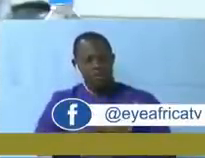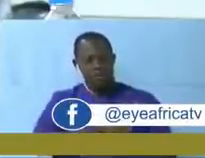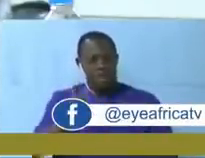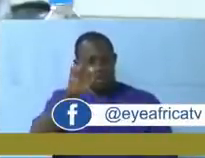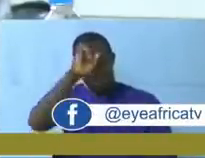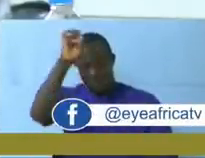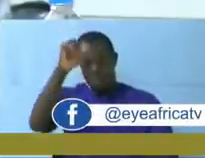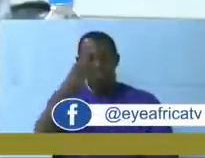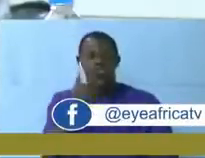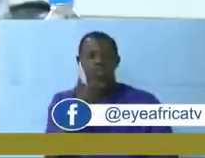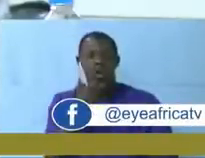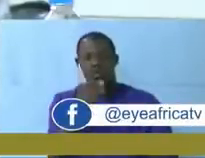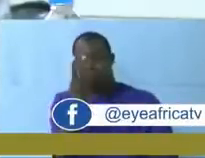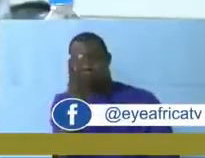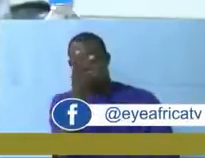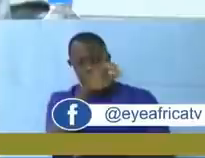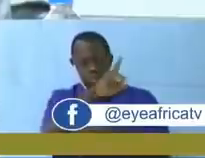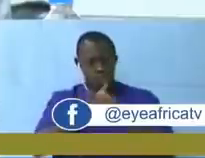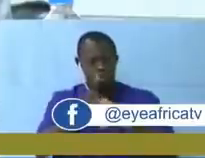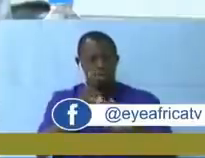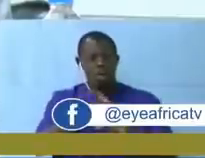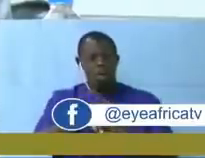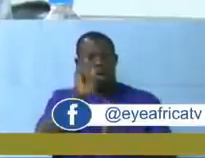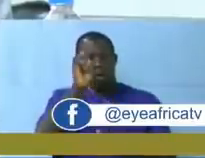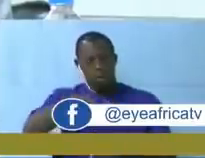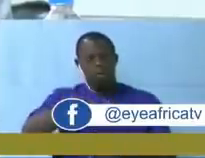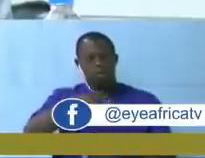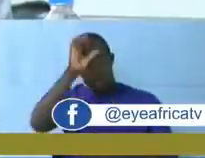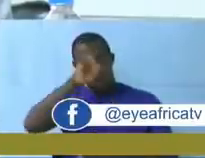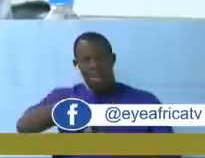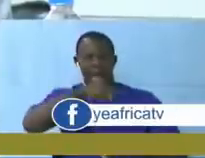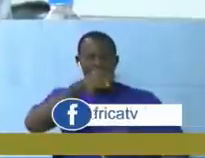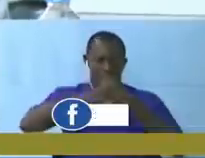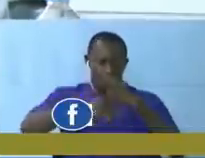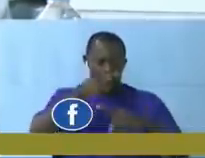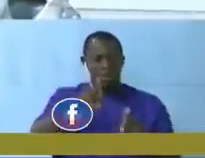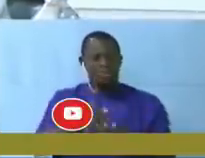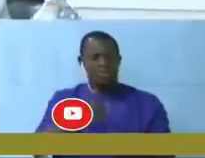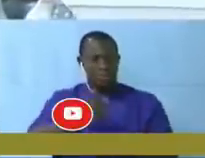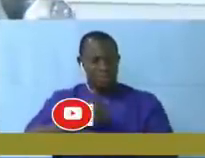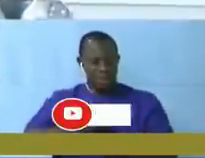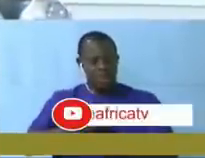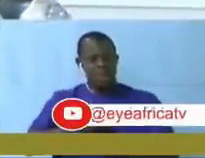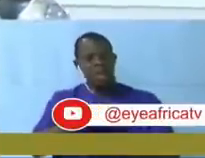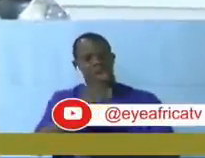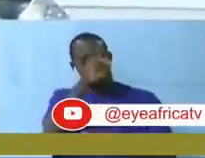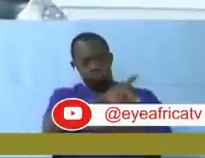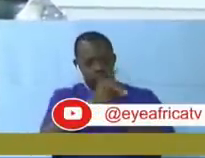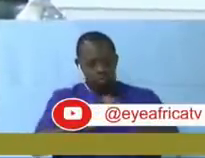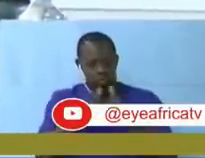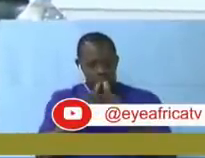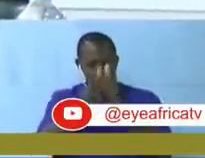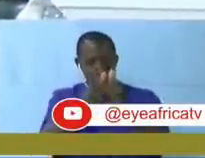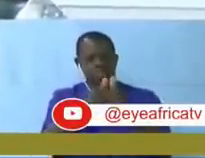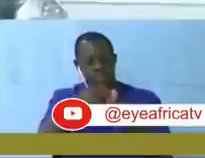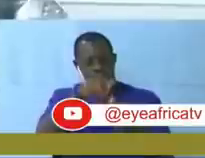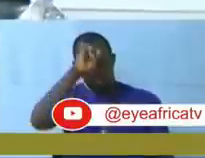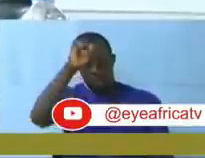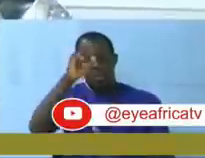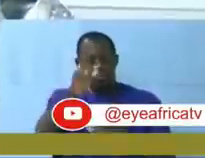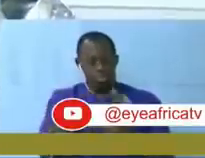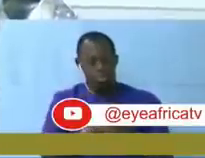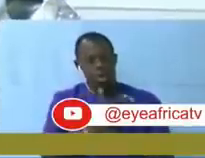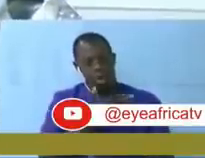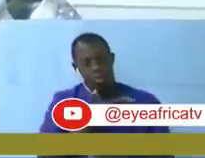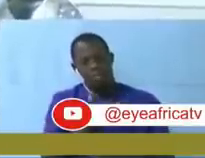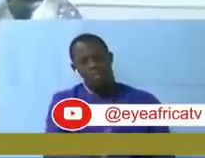has, you know, something like security of tenure somehow. Ka ki nga xamne ni tamen tan nañ ko mu top ci njiti rew mi bu boba